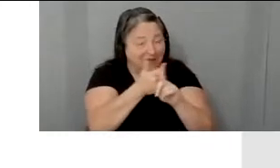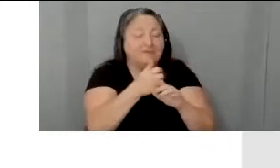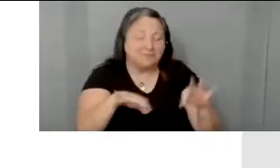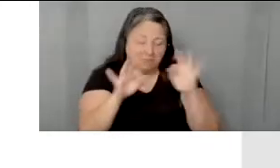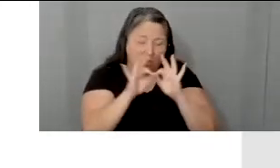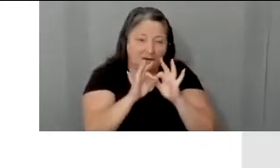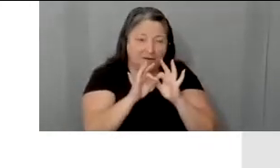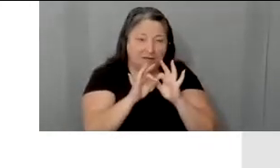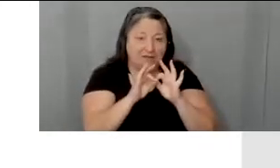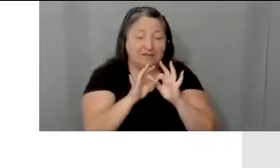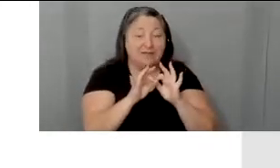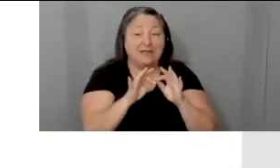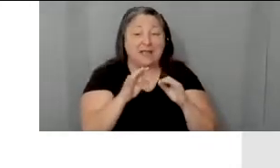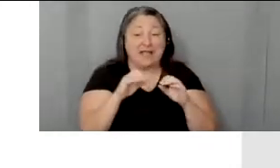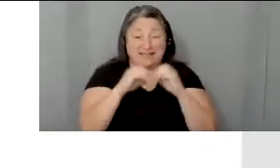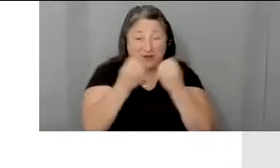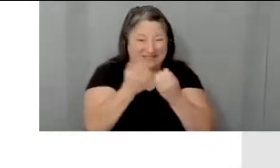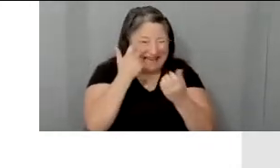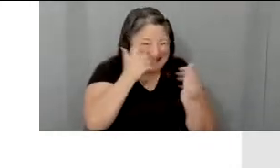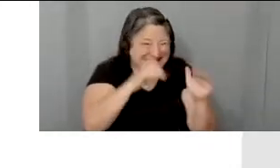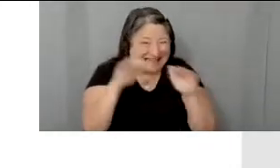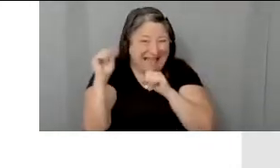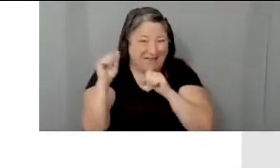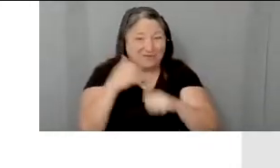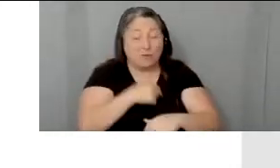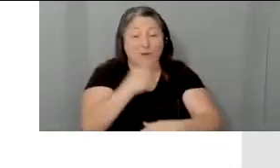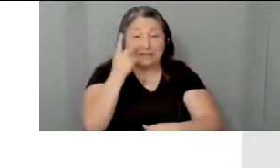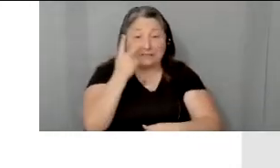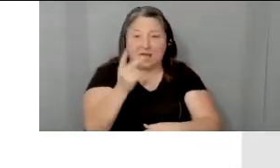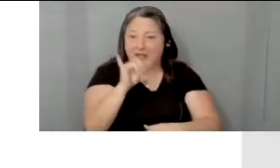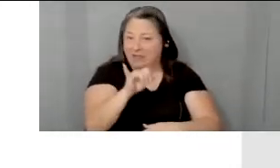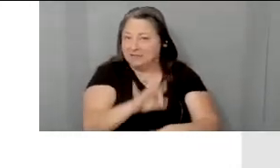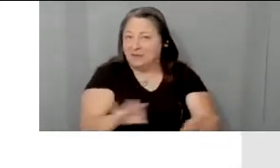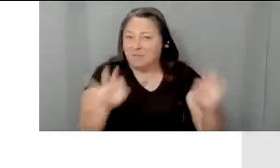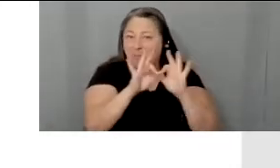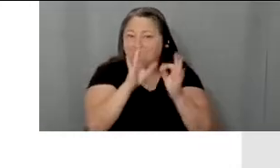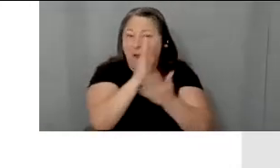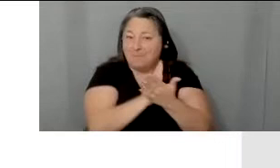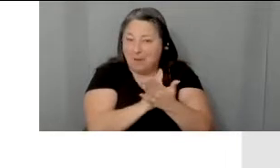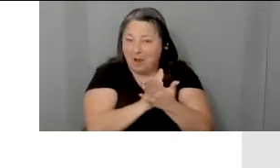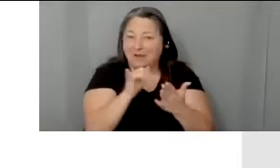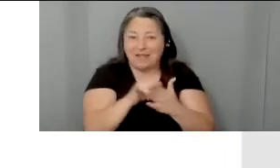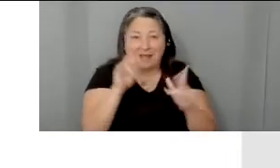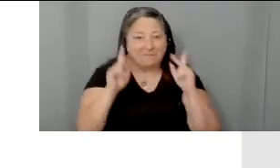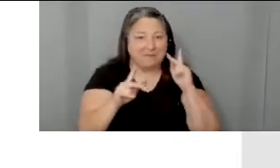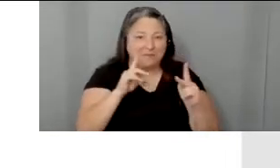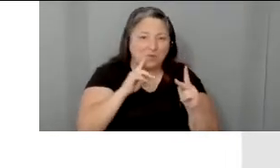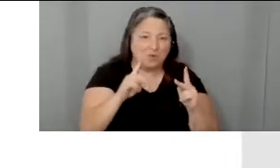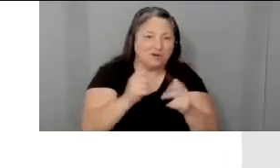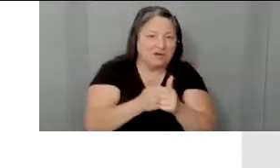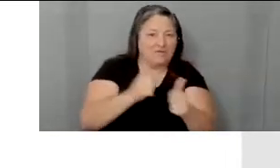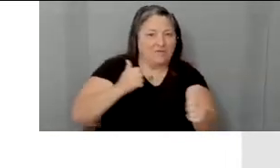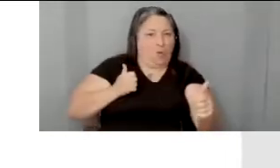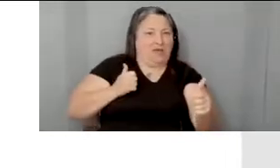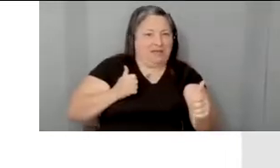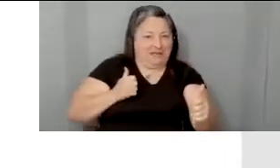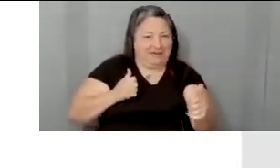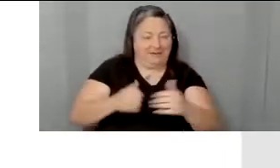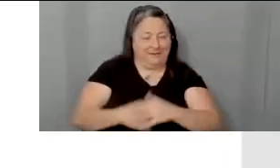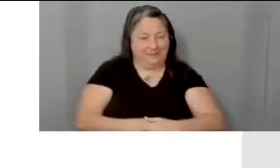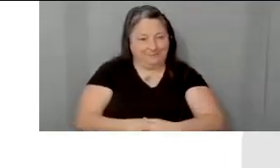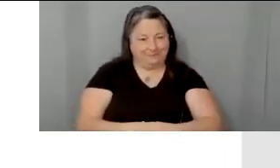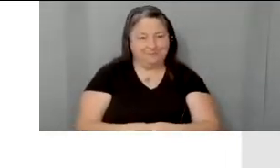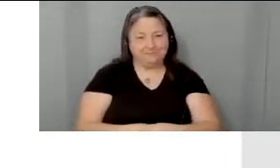at the organization I've just left, we really saw that this as an important piece that people were just shying away from. And